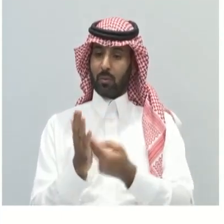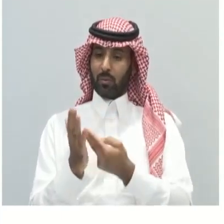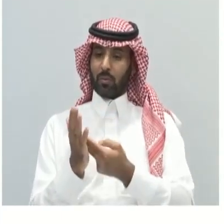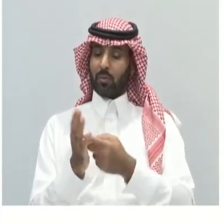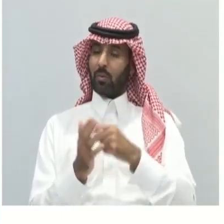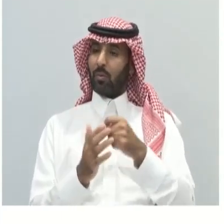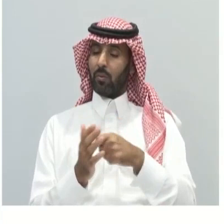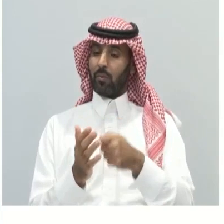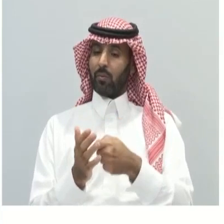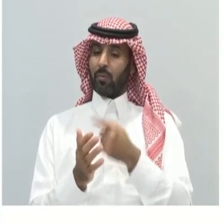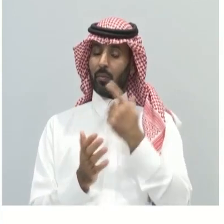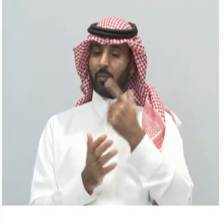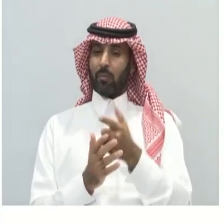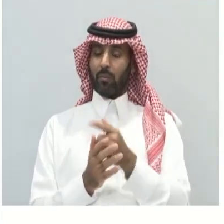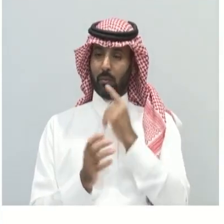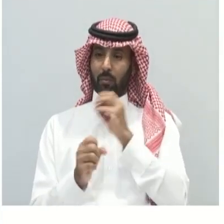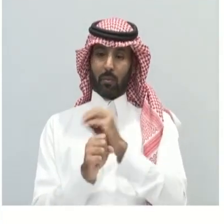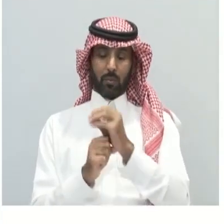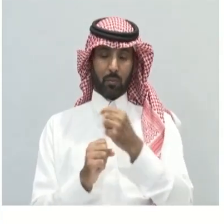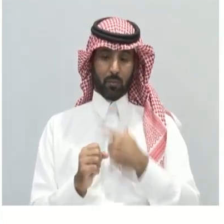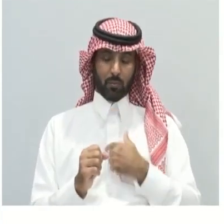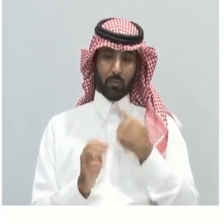we need? You can't just expect me